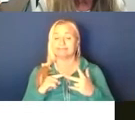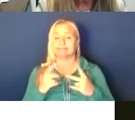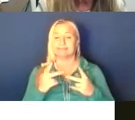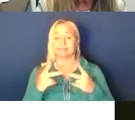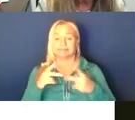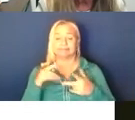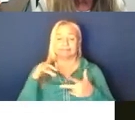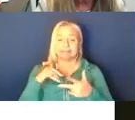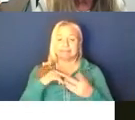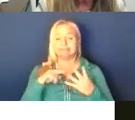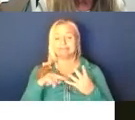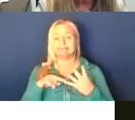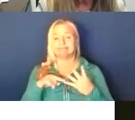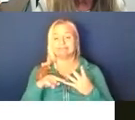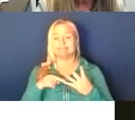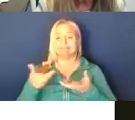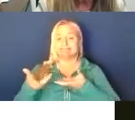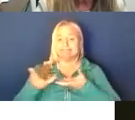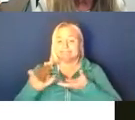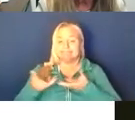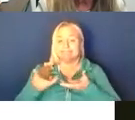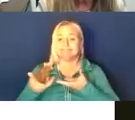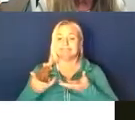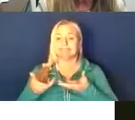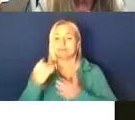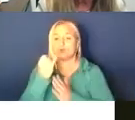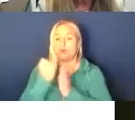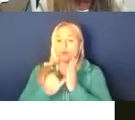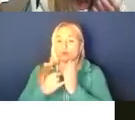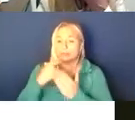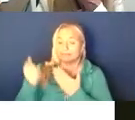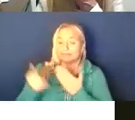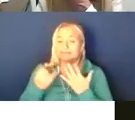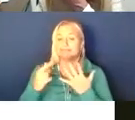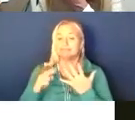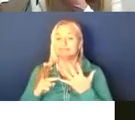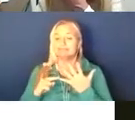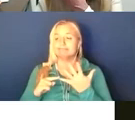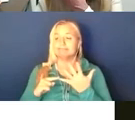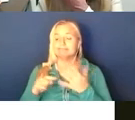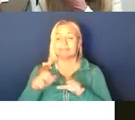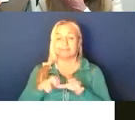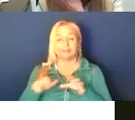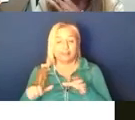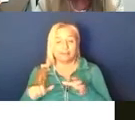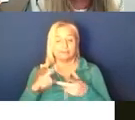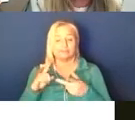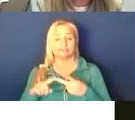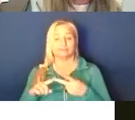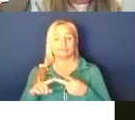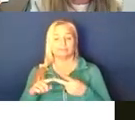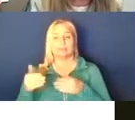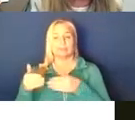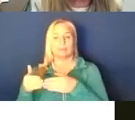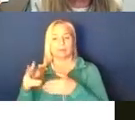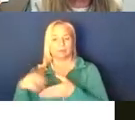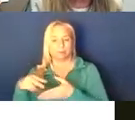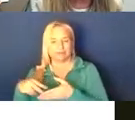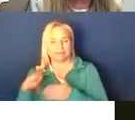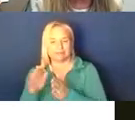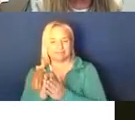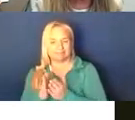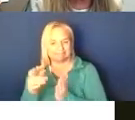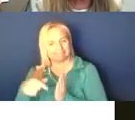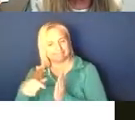to engage in art projects, that we had the couch, and we also had a reading corner.